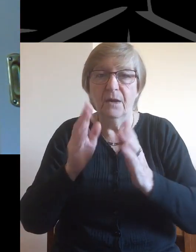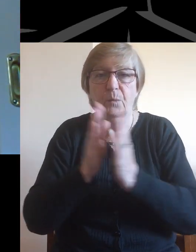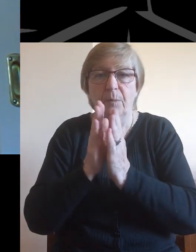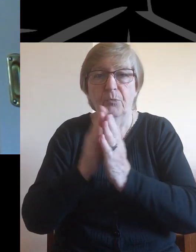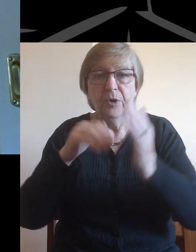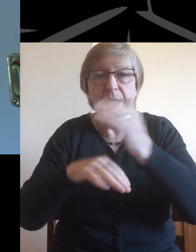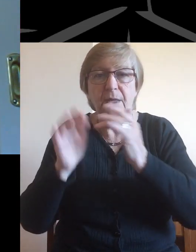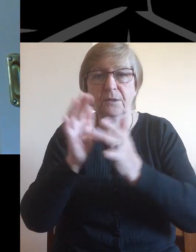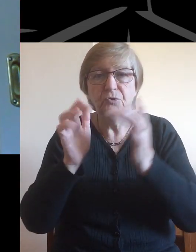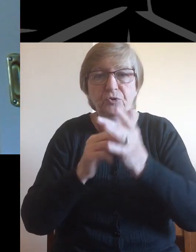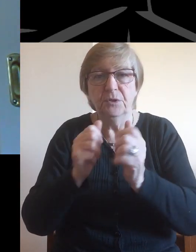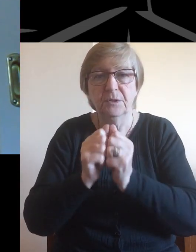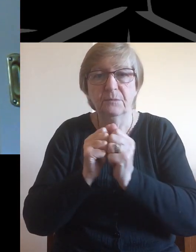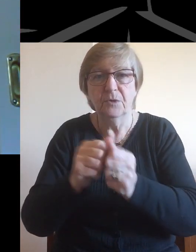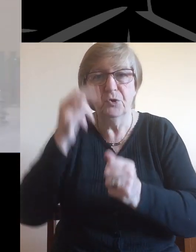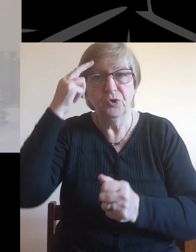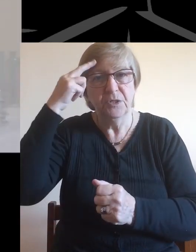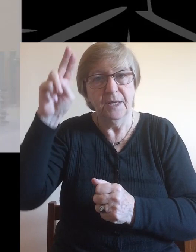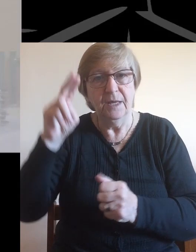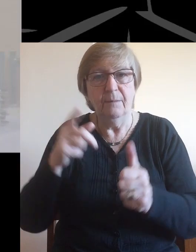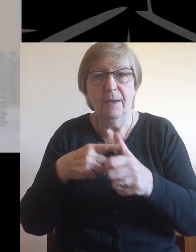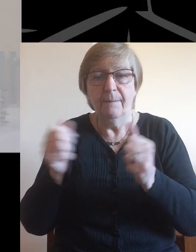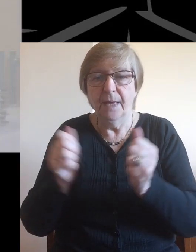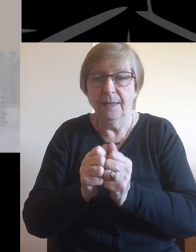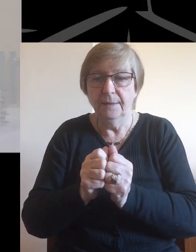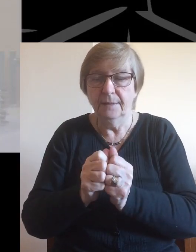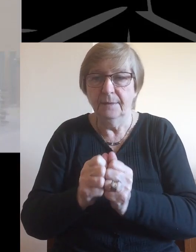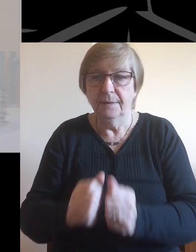pray. Amen.